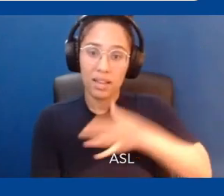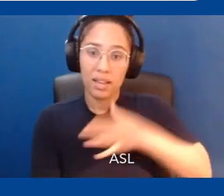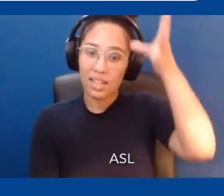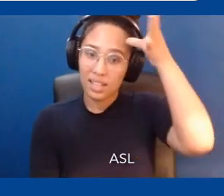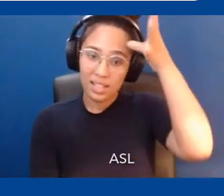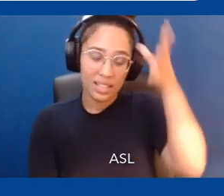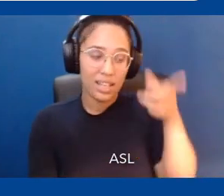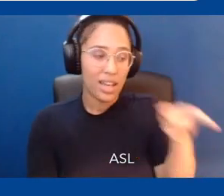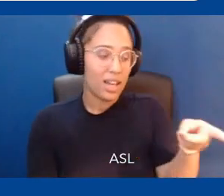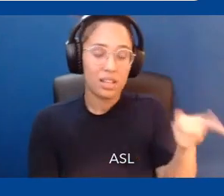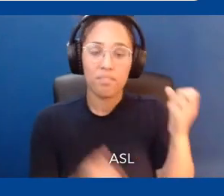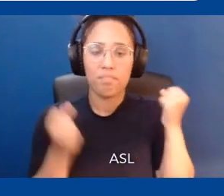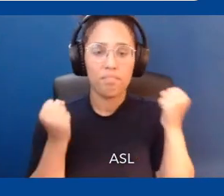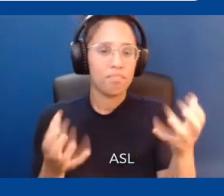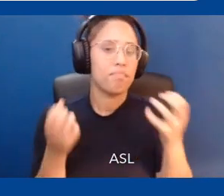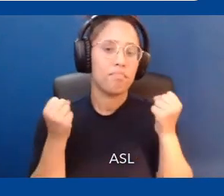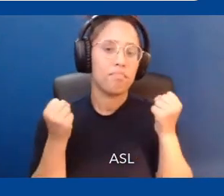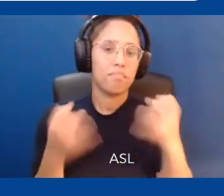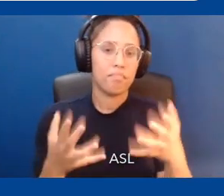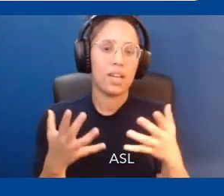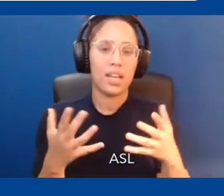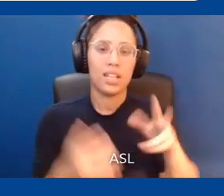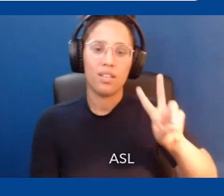of VHS tapes,